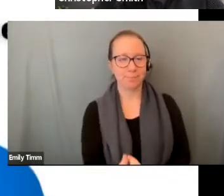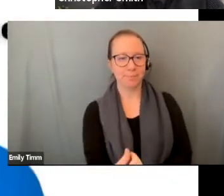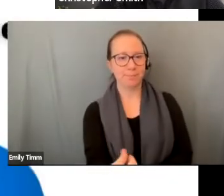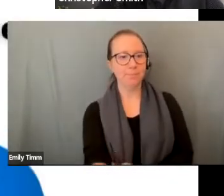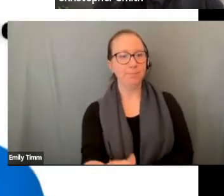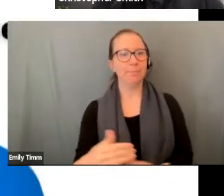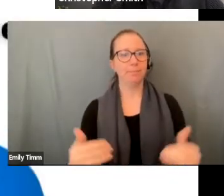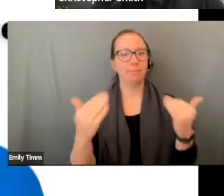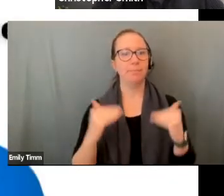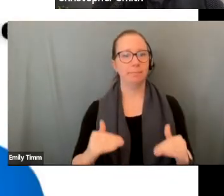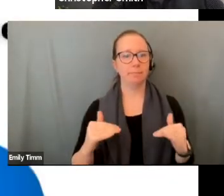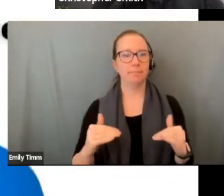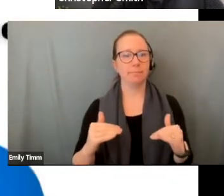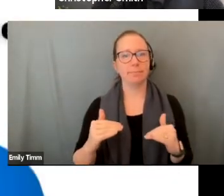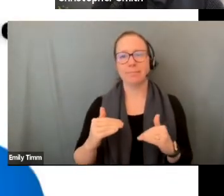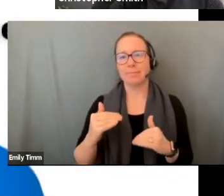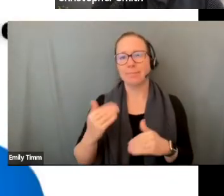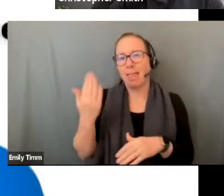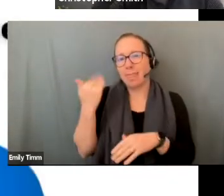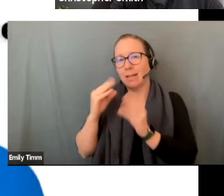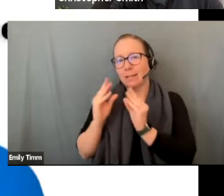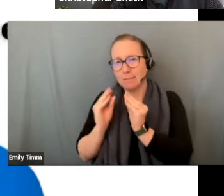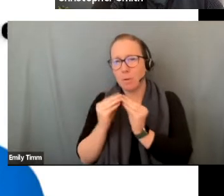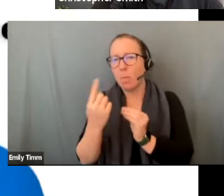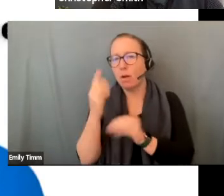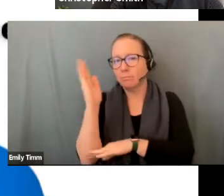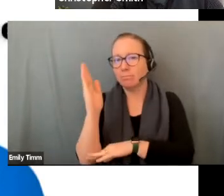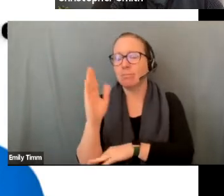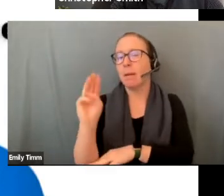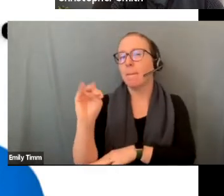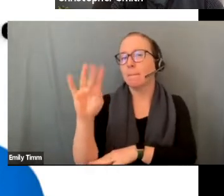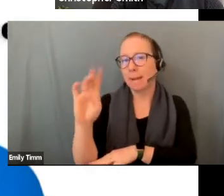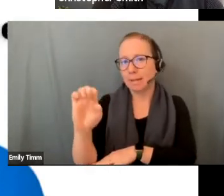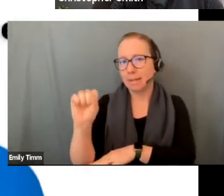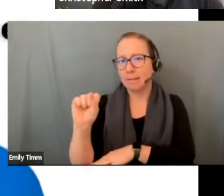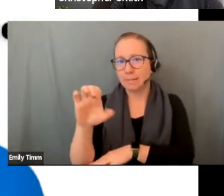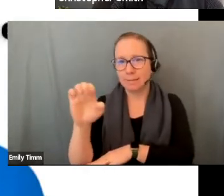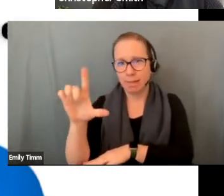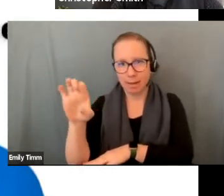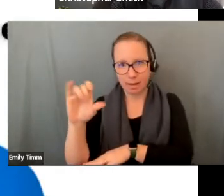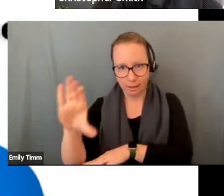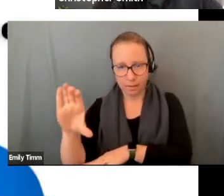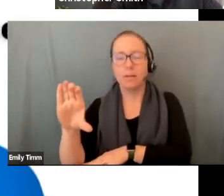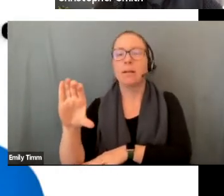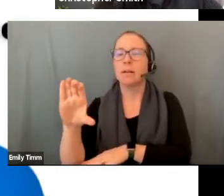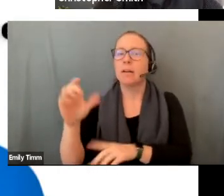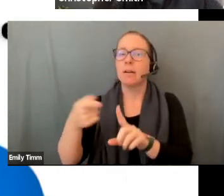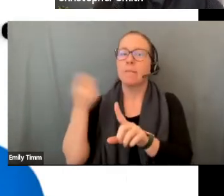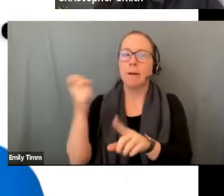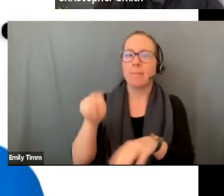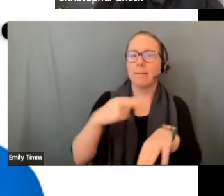In our last event, one of the speakers, Mike Selleck, who came to us from the National Coalition of Harm